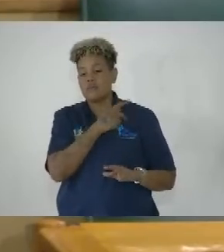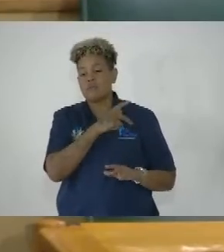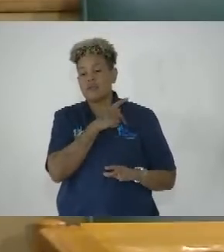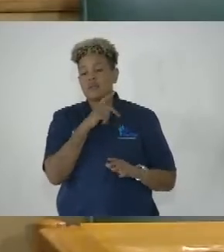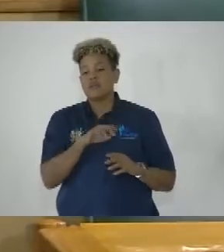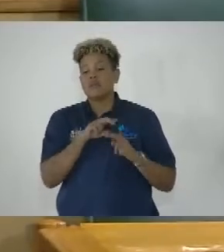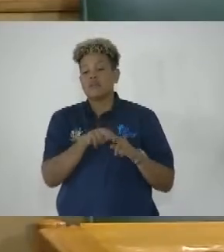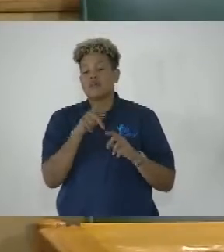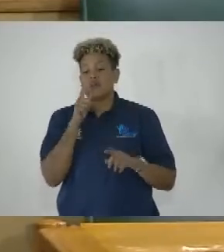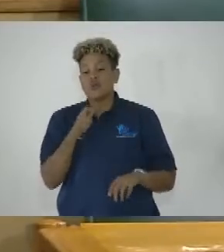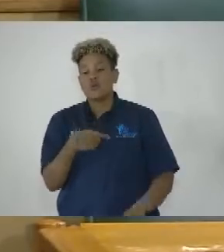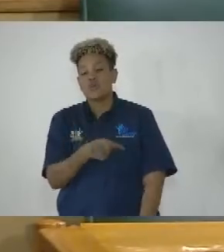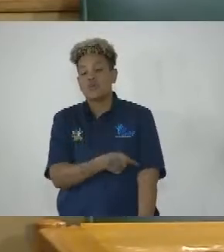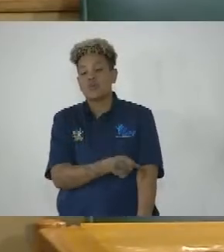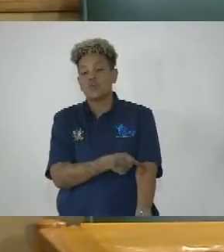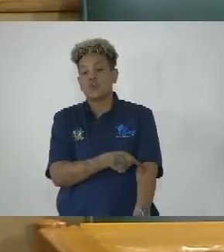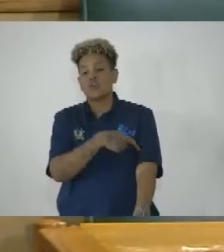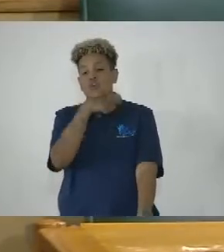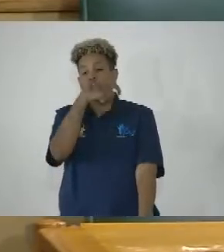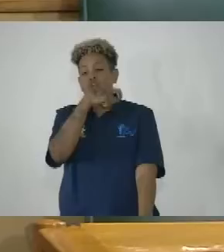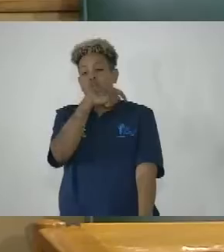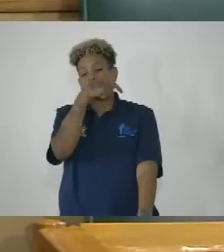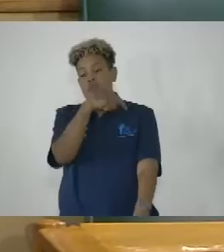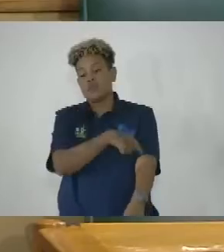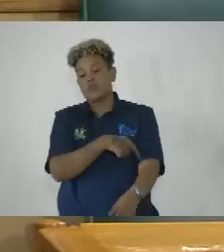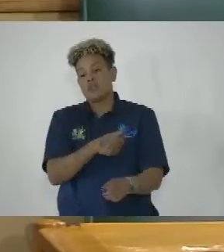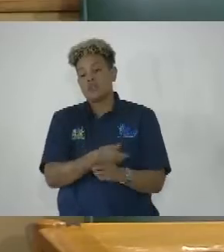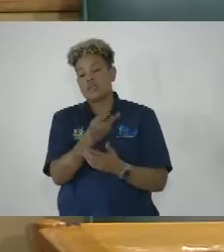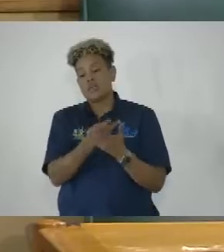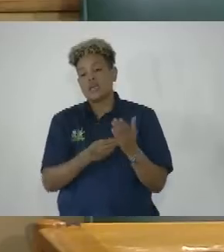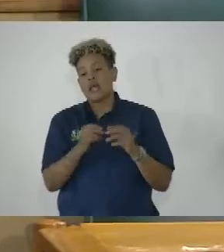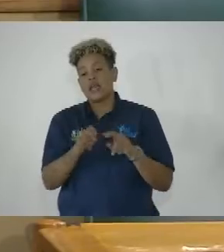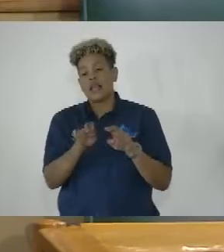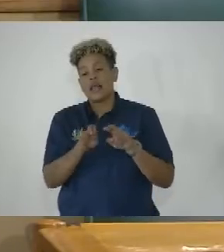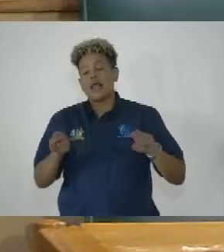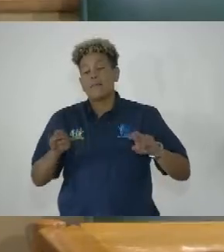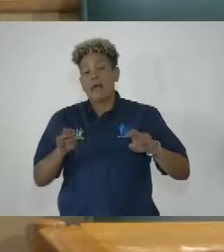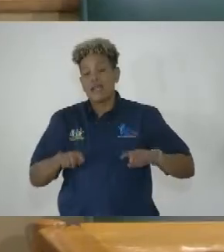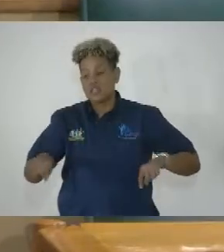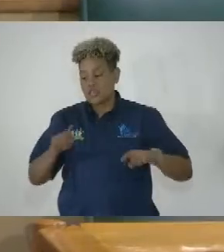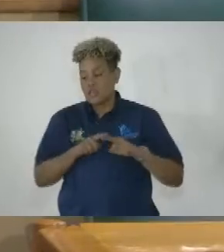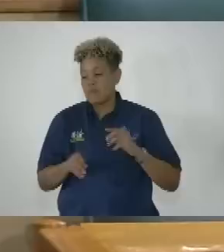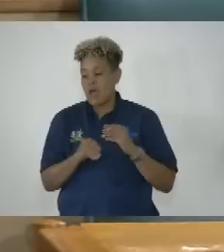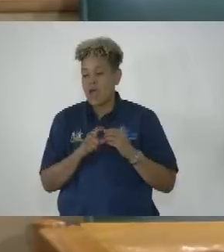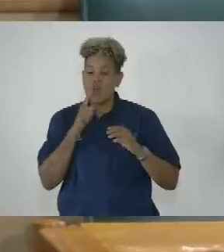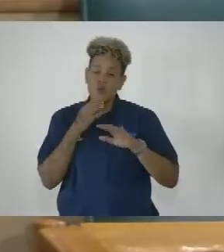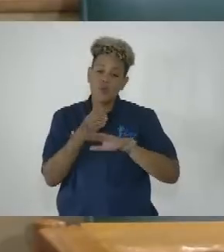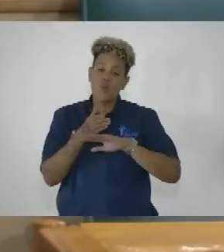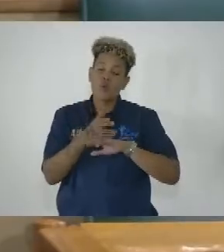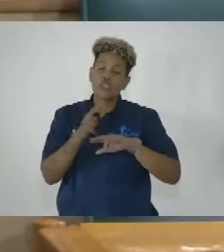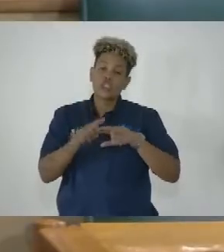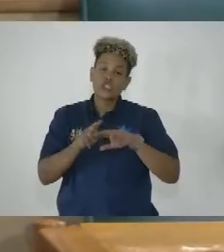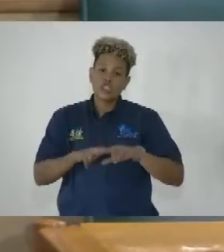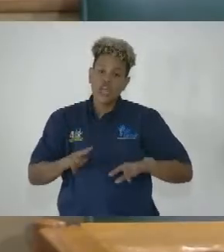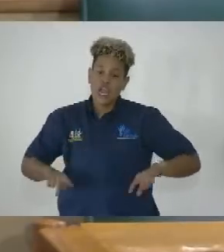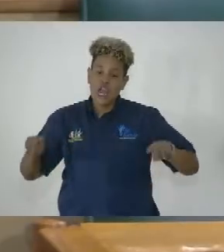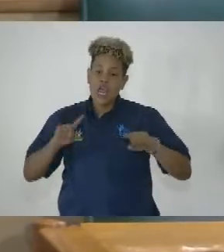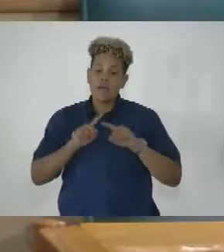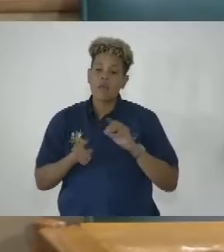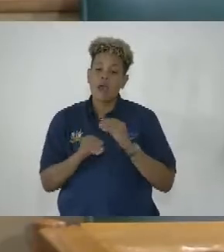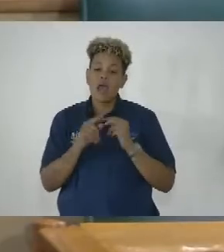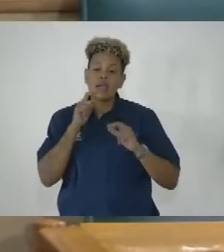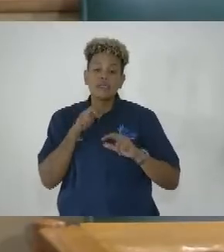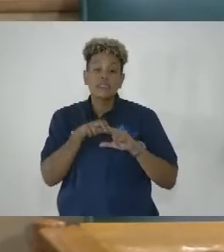with drip needles in their arms, lying in passageways and on wooden benches, or sitting up